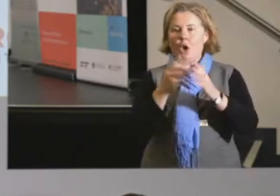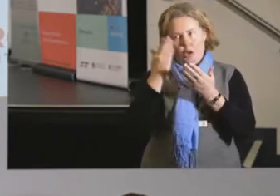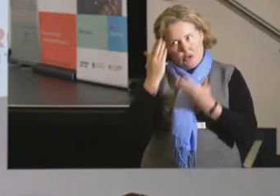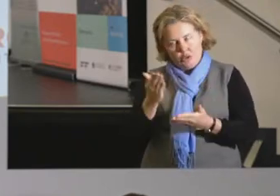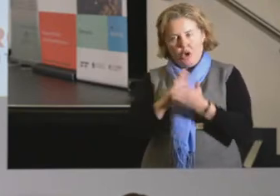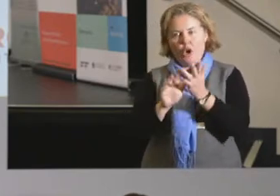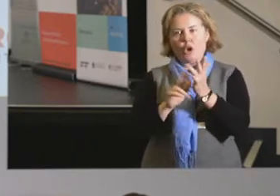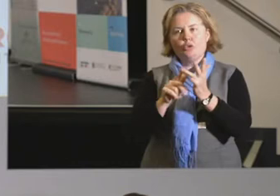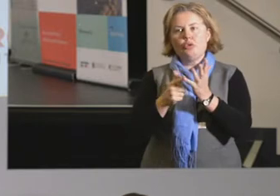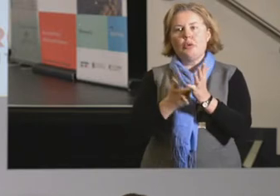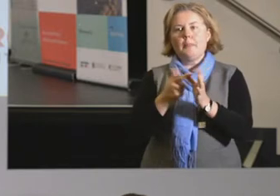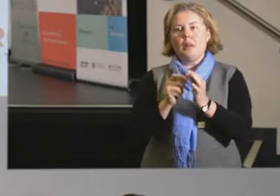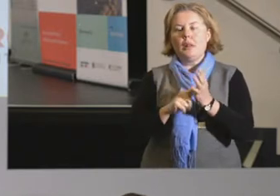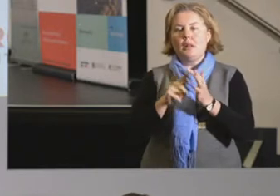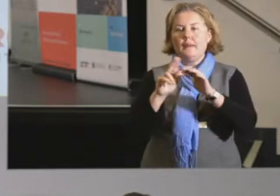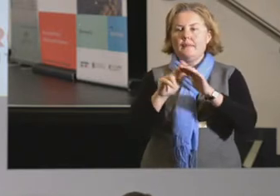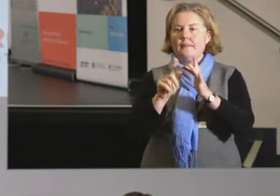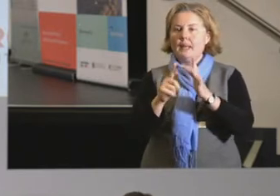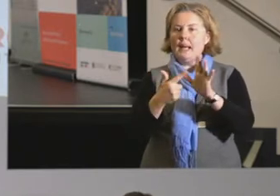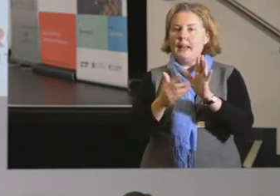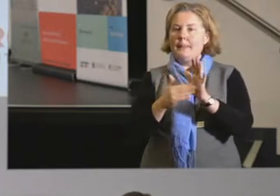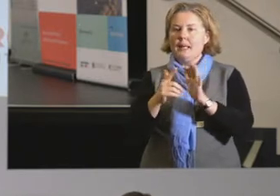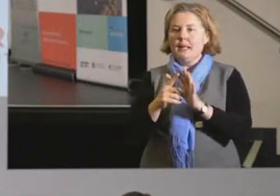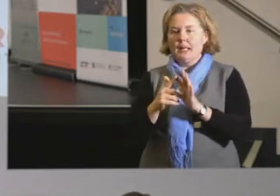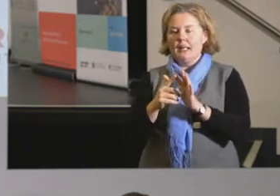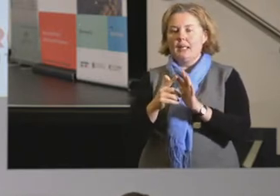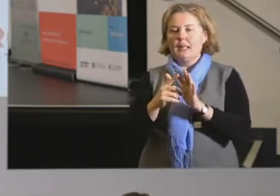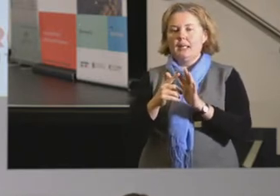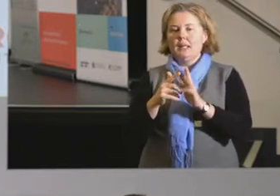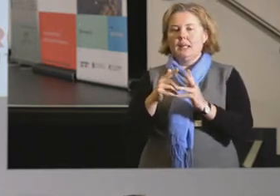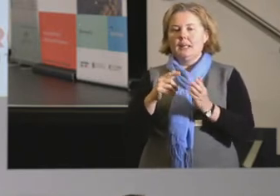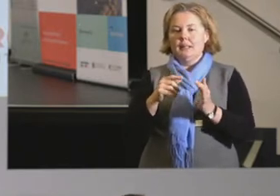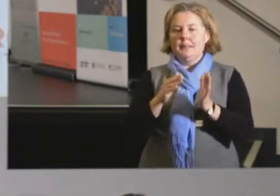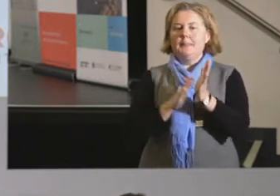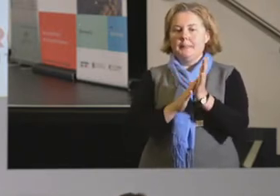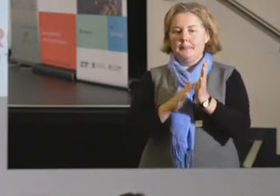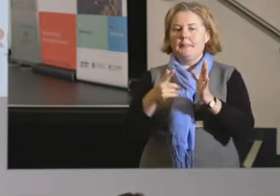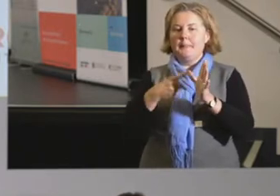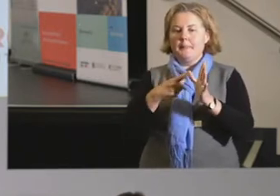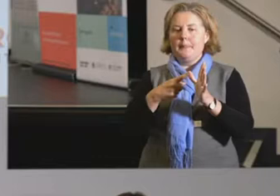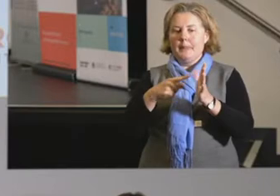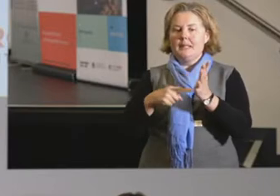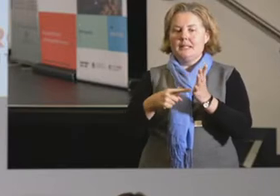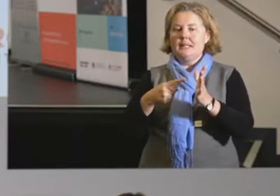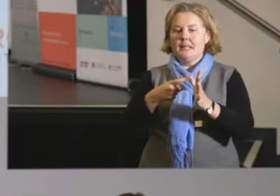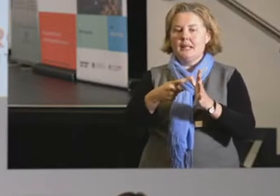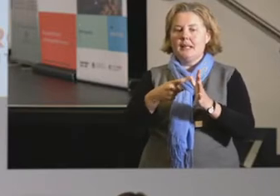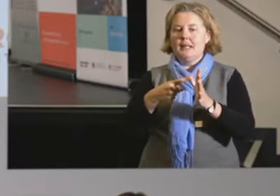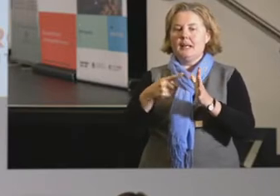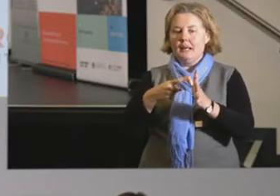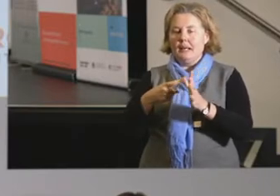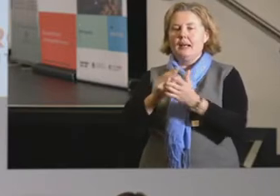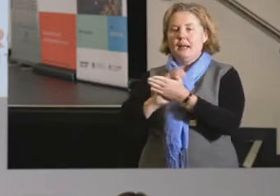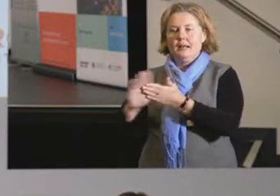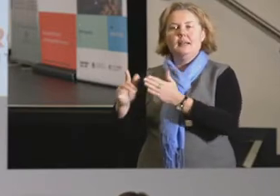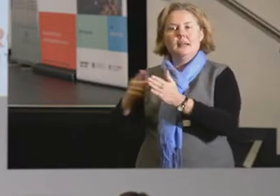we were challenged to think really about who are we? You know, what are the communities that we come from? How do we build on